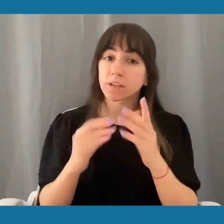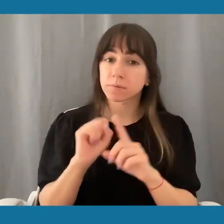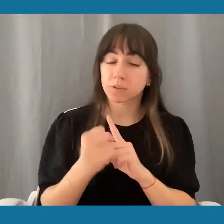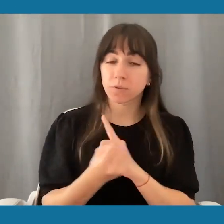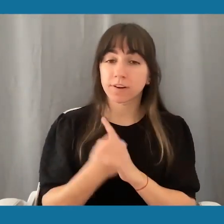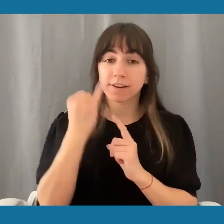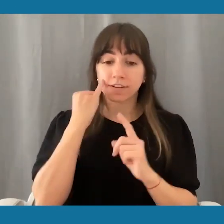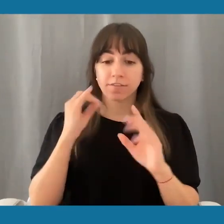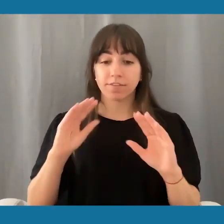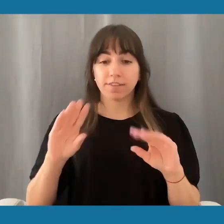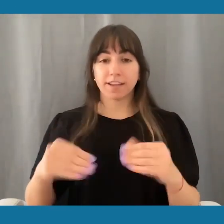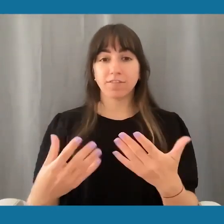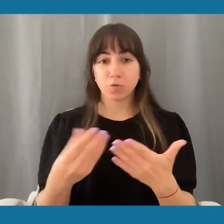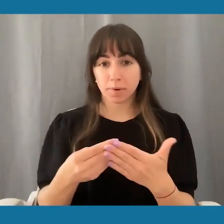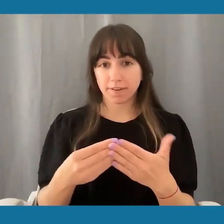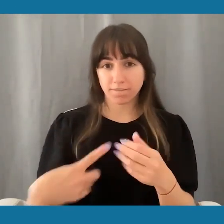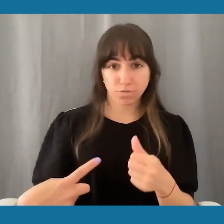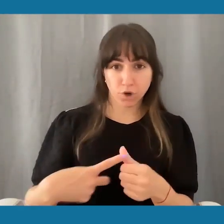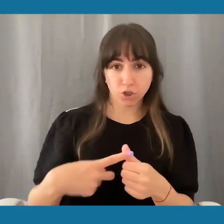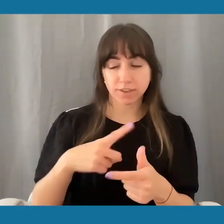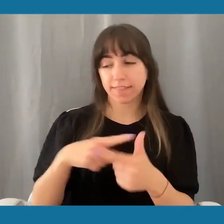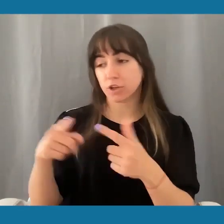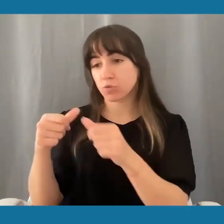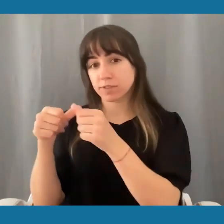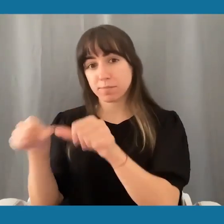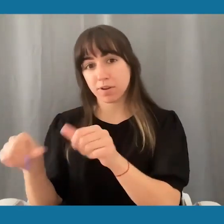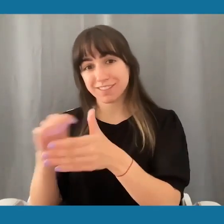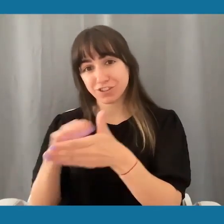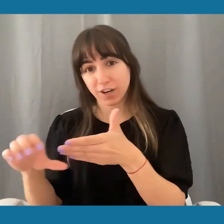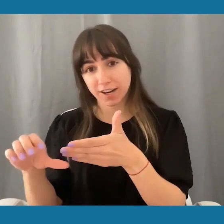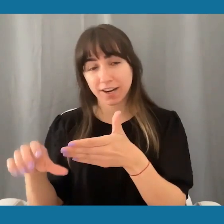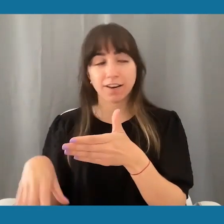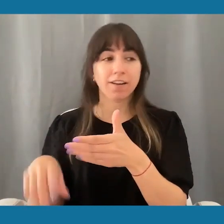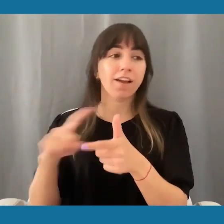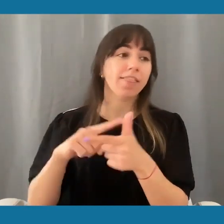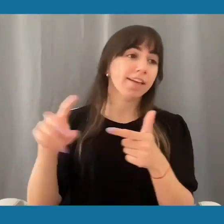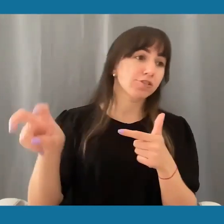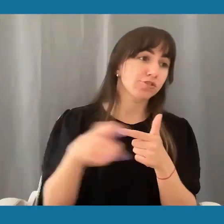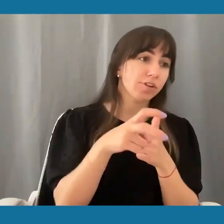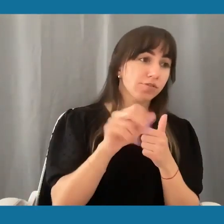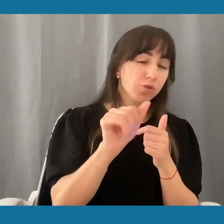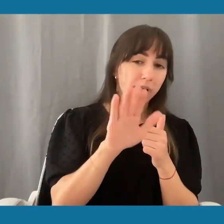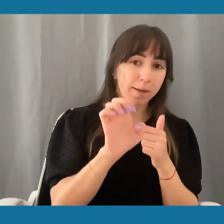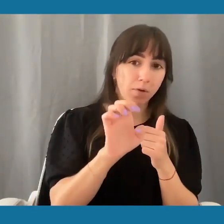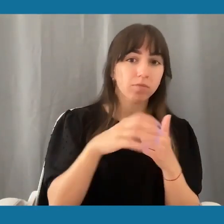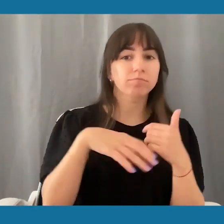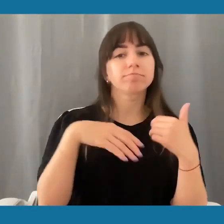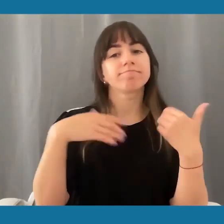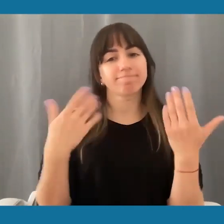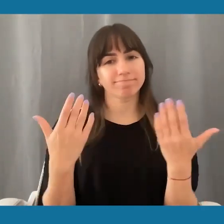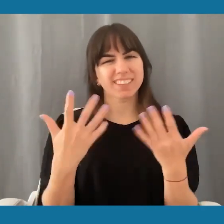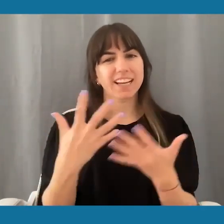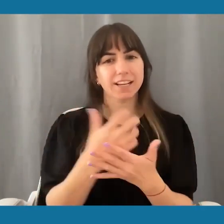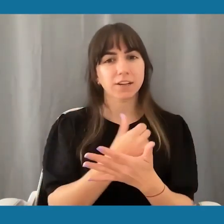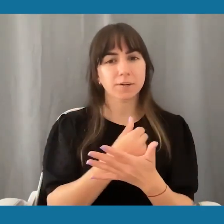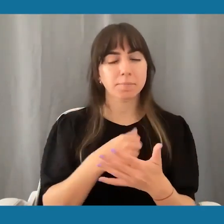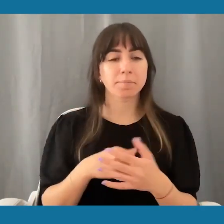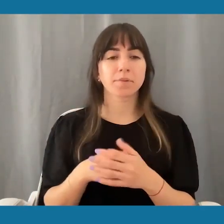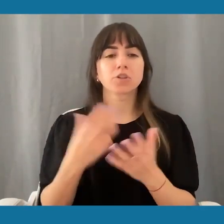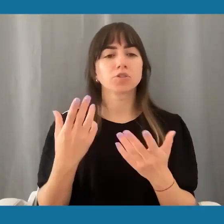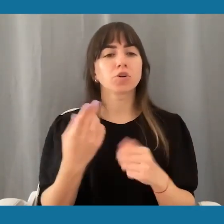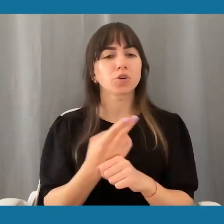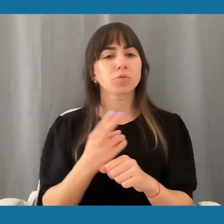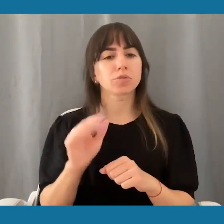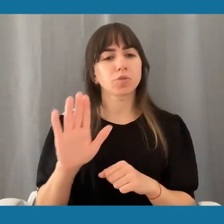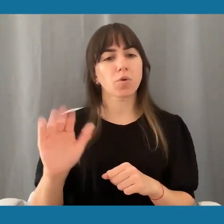may count as income. So use your Able account to be able to receive funds directly. Now, there are some rules and limits.